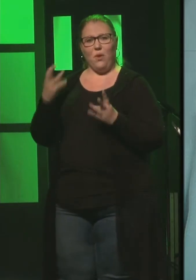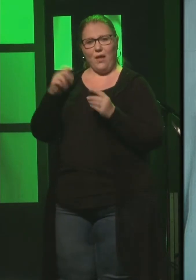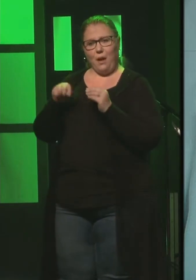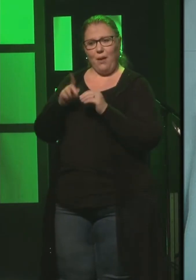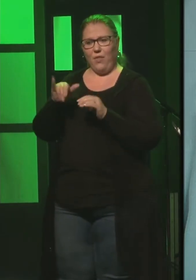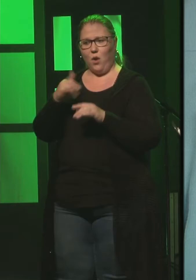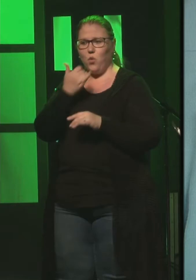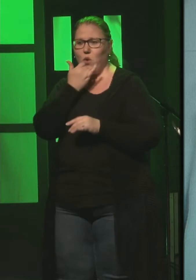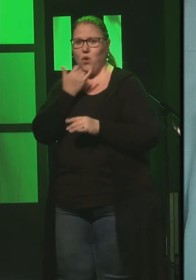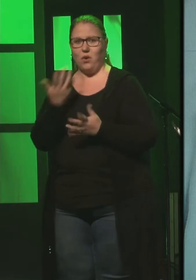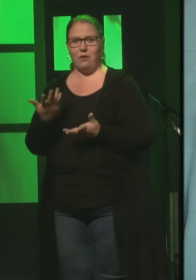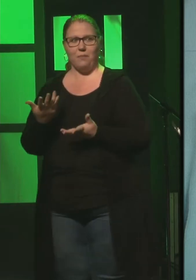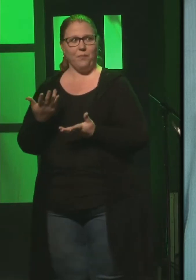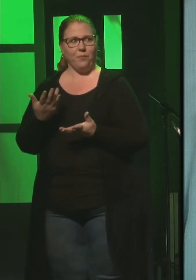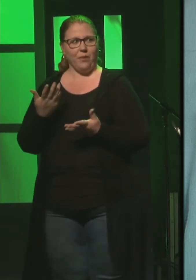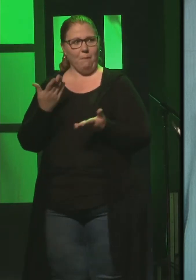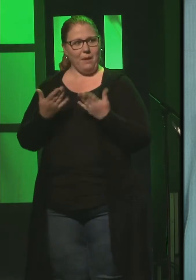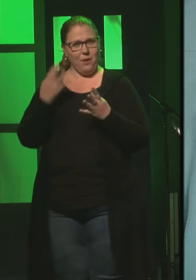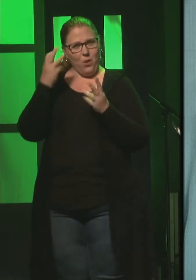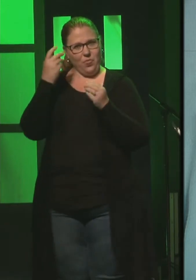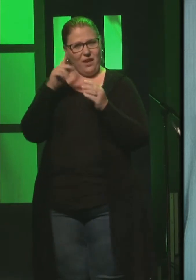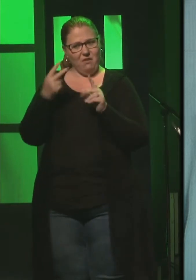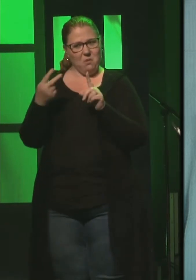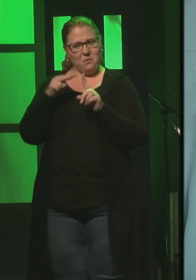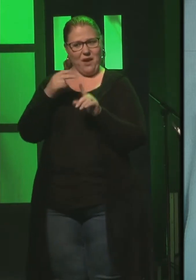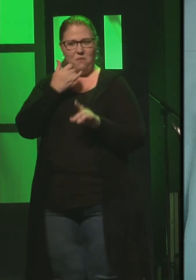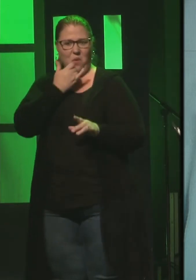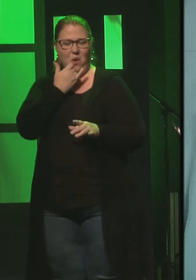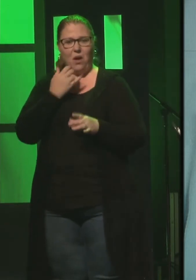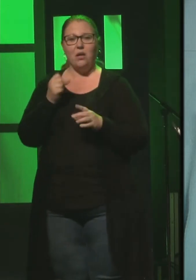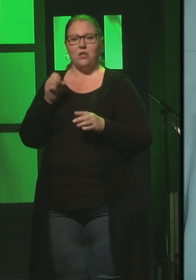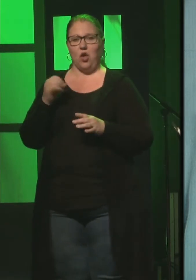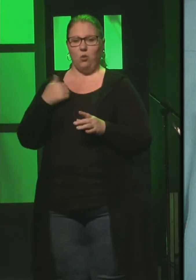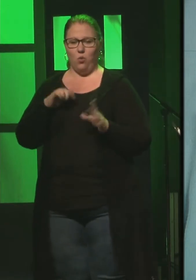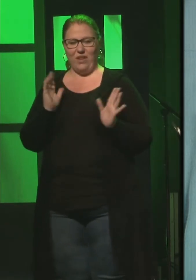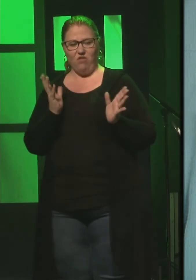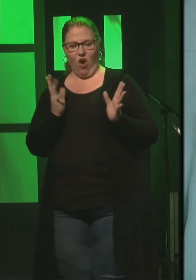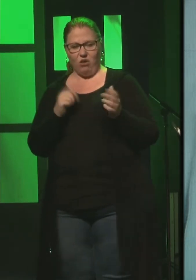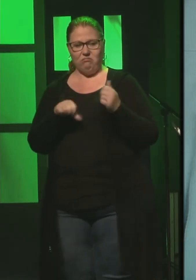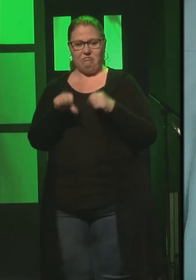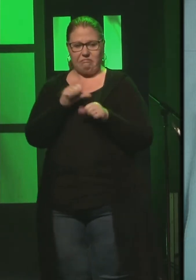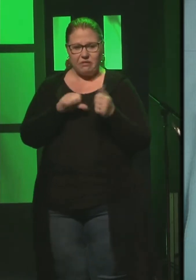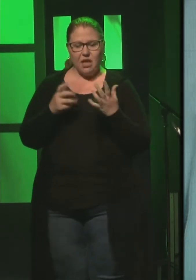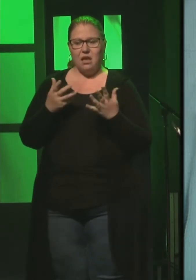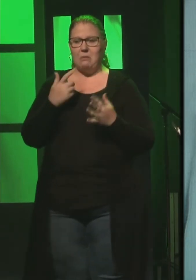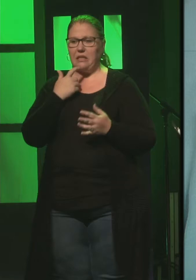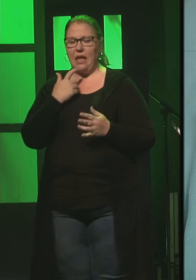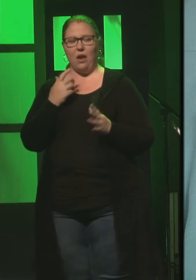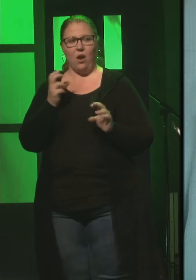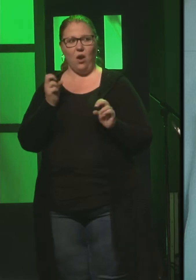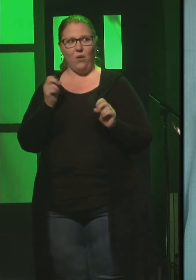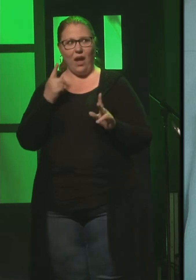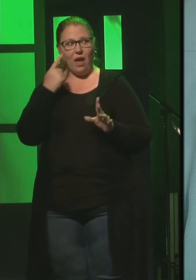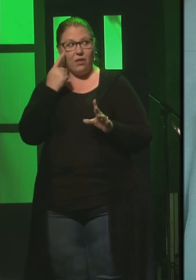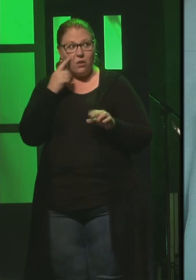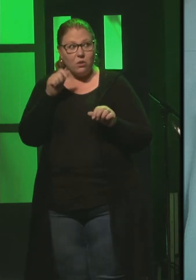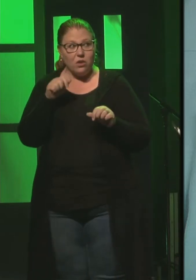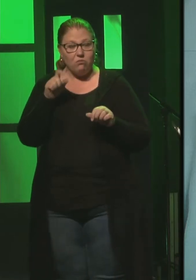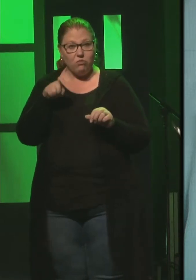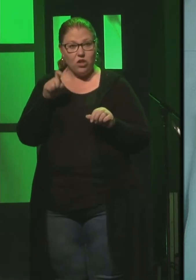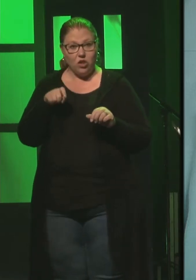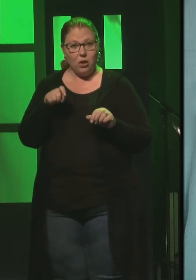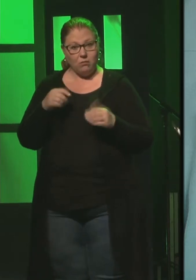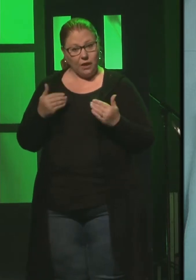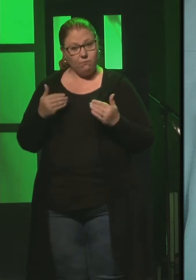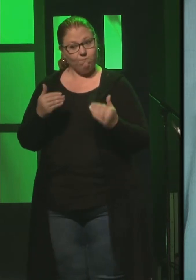about this wrong. Maybe we've been thinking about this wrong. And so we like talked and we said, I think we should move out and